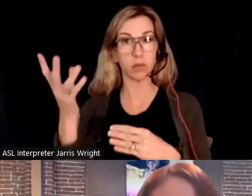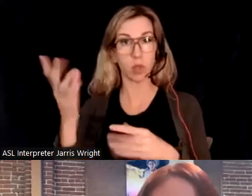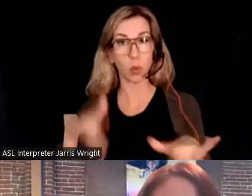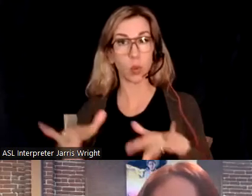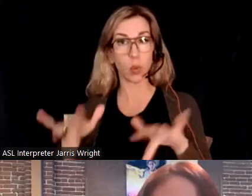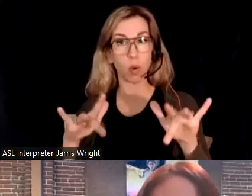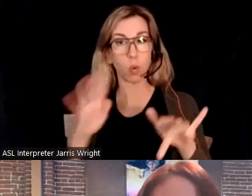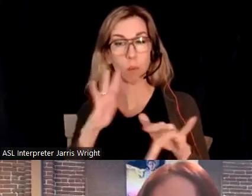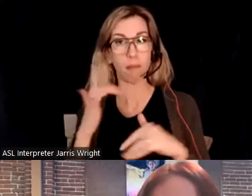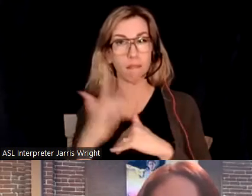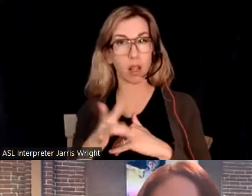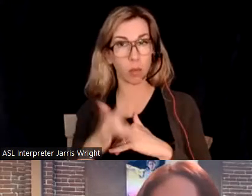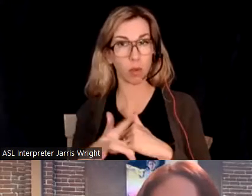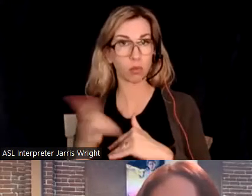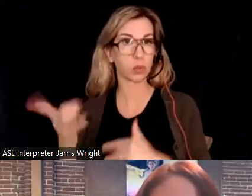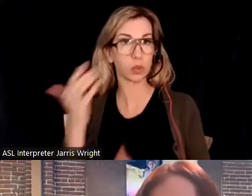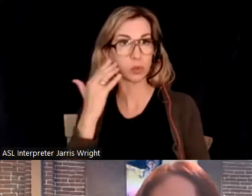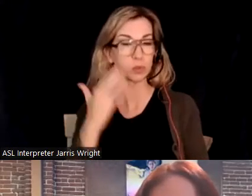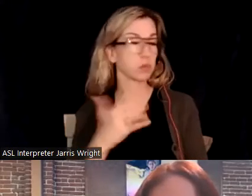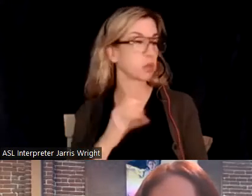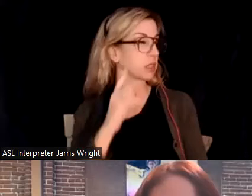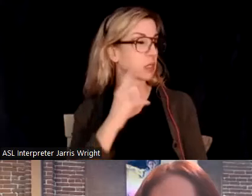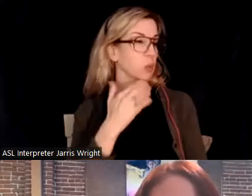he's aware? That sounds great.